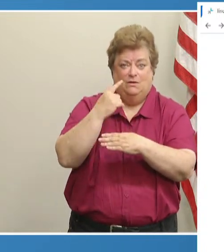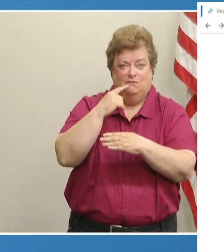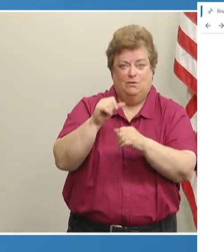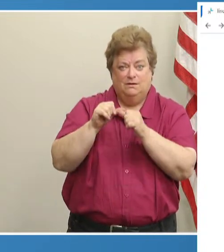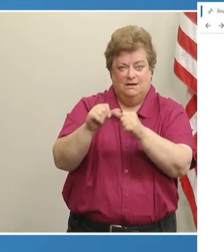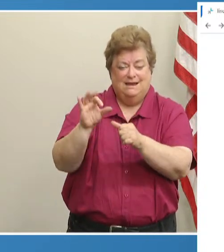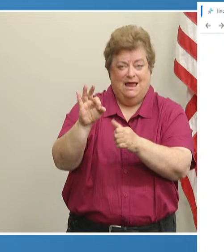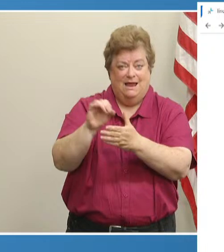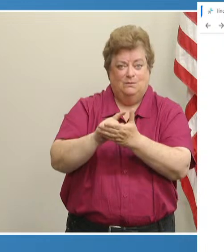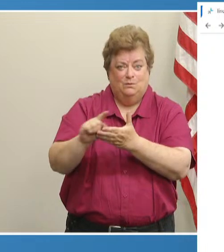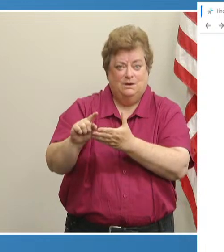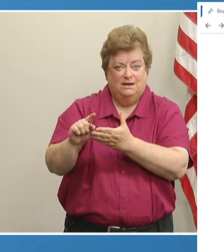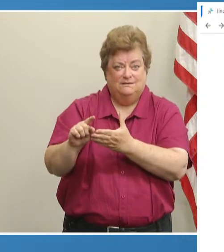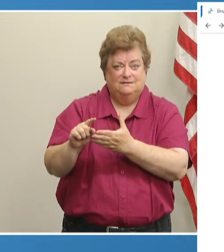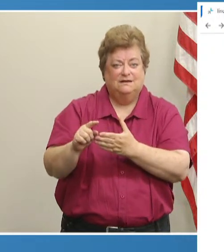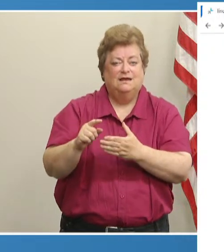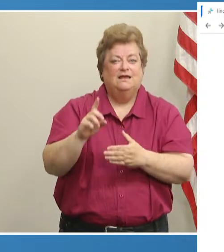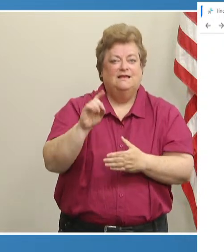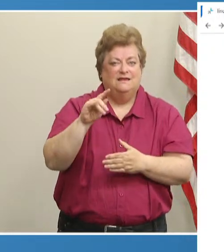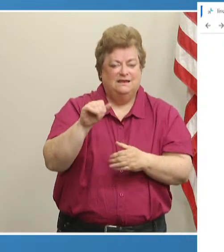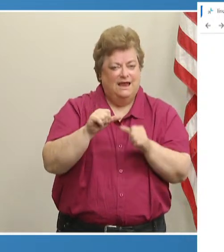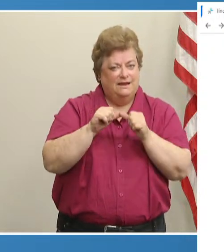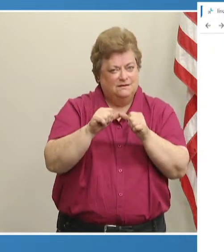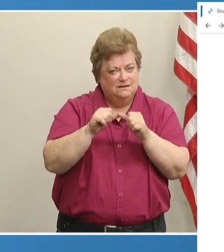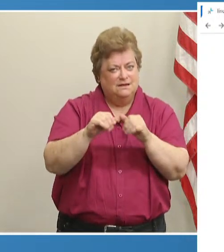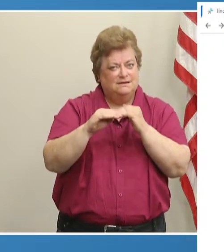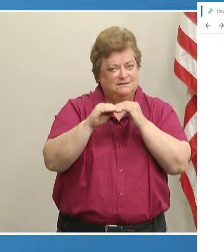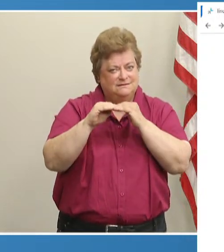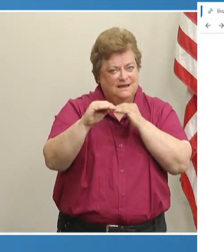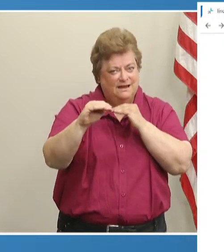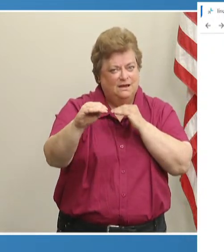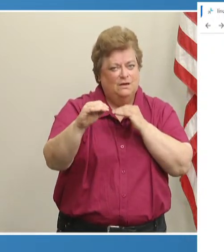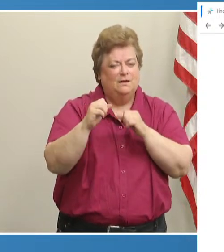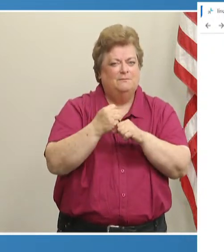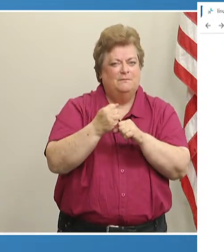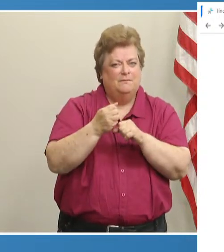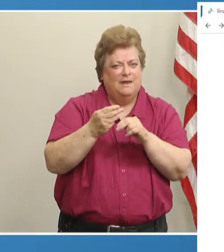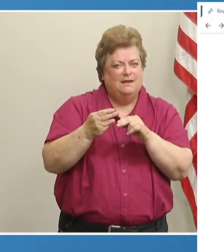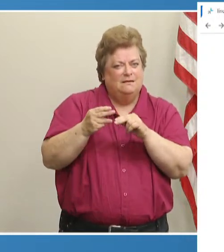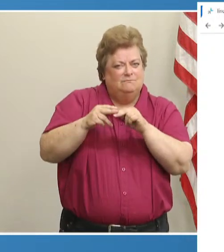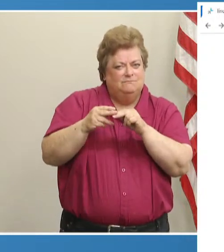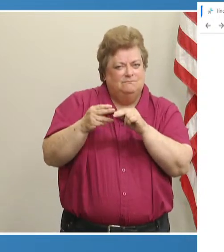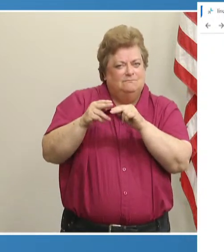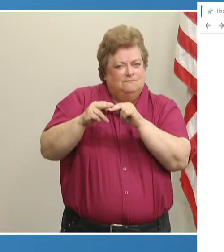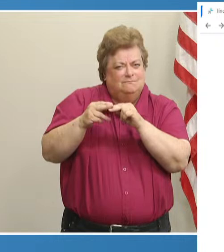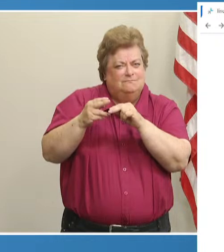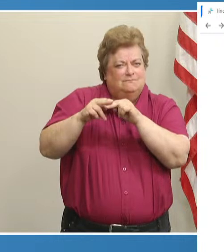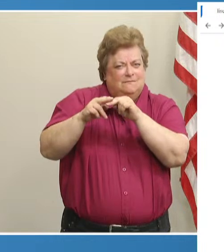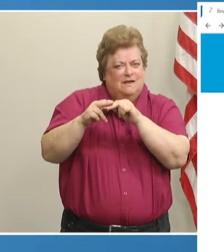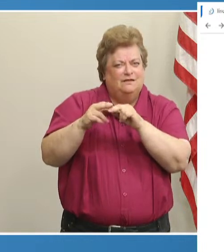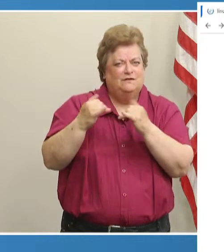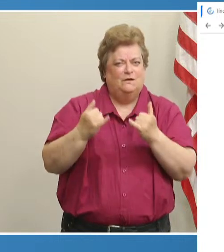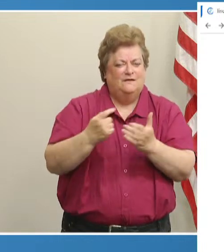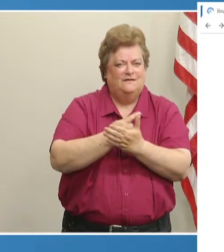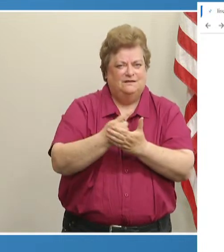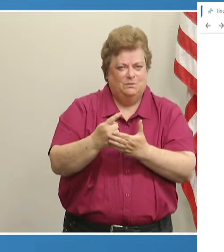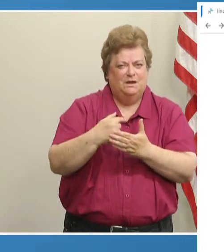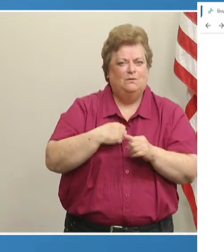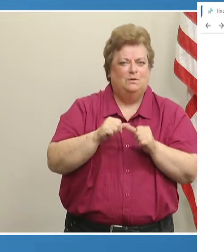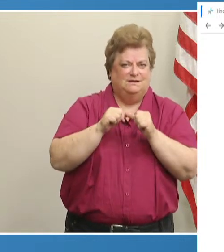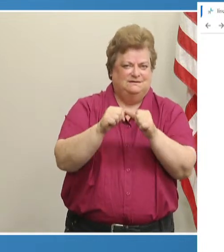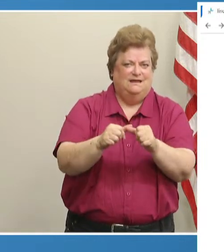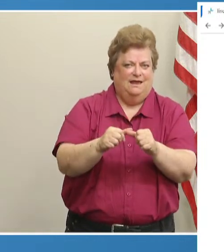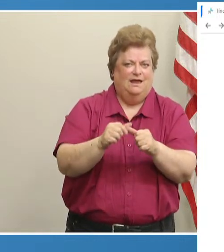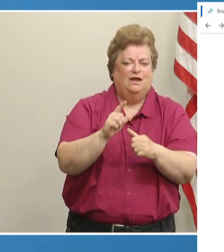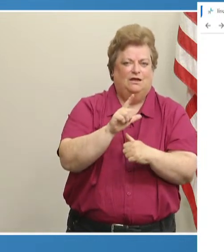weeks. Local data continues to hold steady and make small incremental improvements. So this week we are